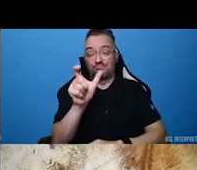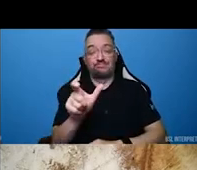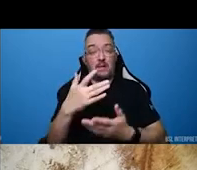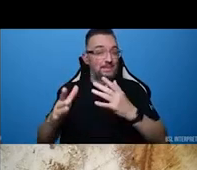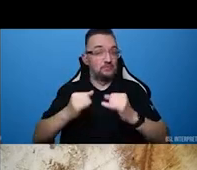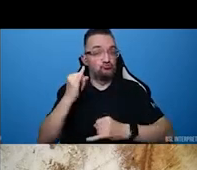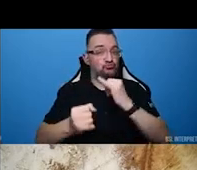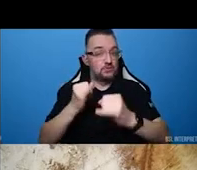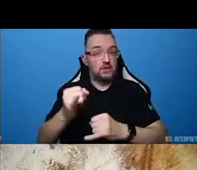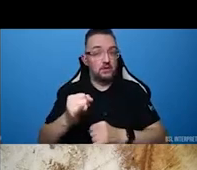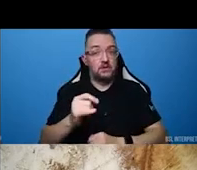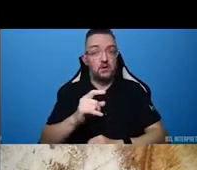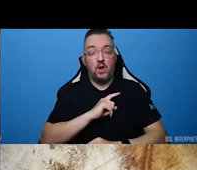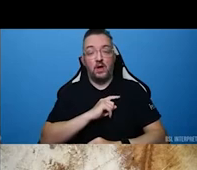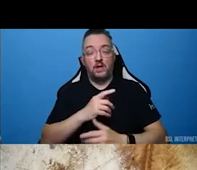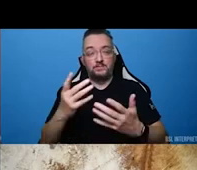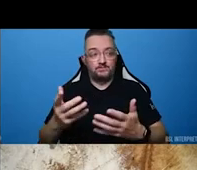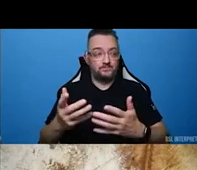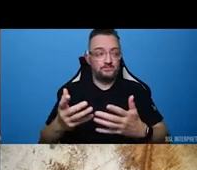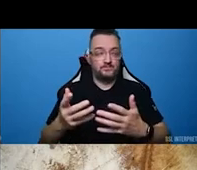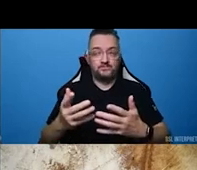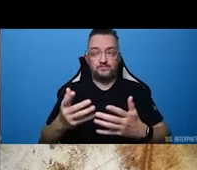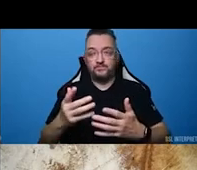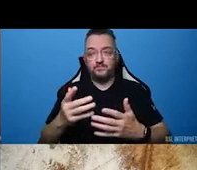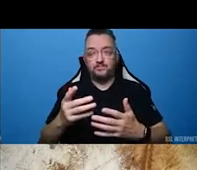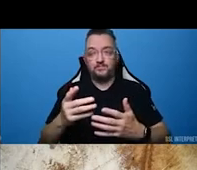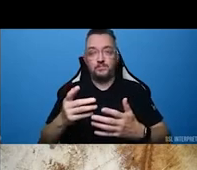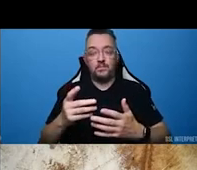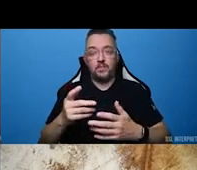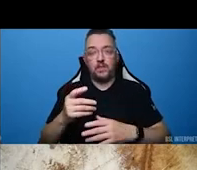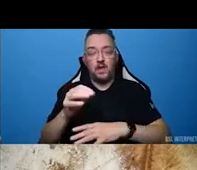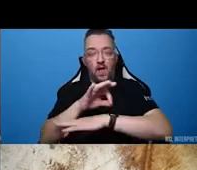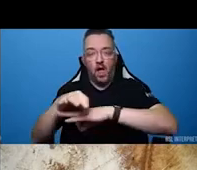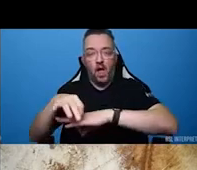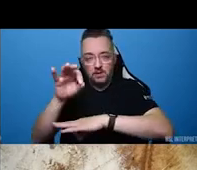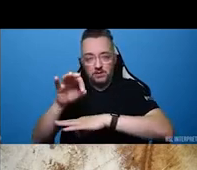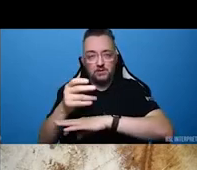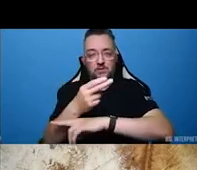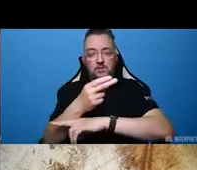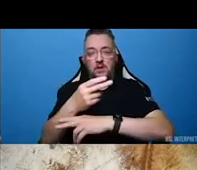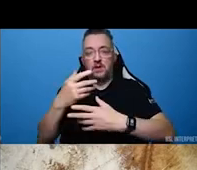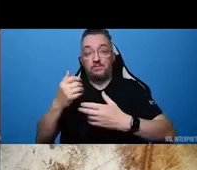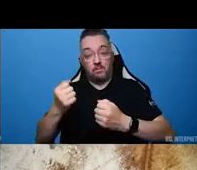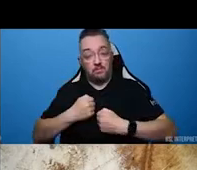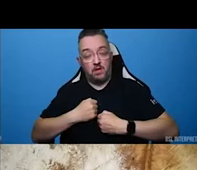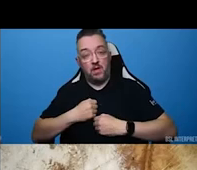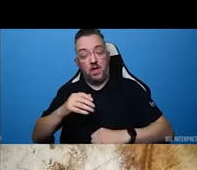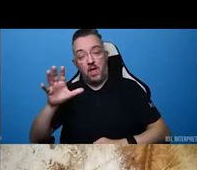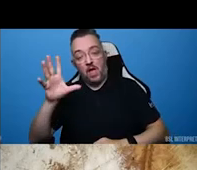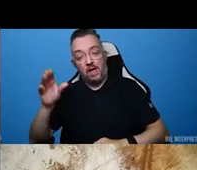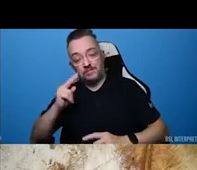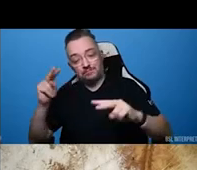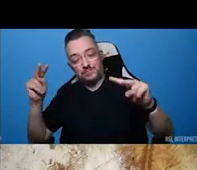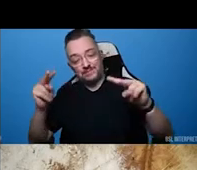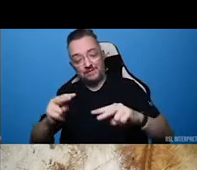thinkers and artists, architects. And I think from an African perspective, we felt it